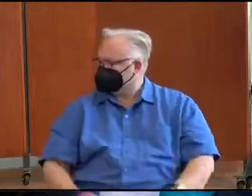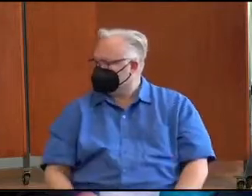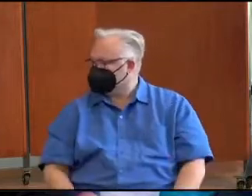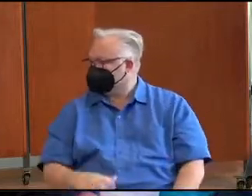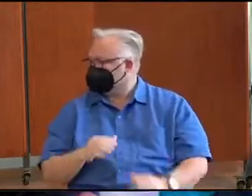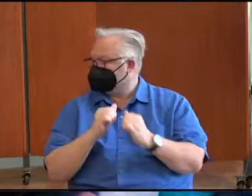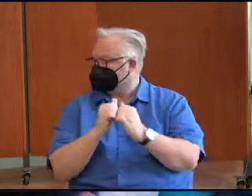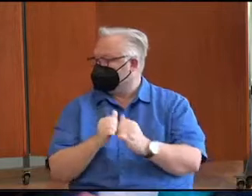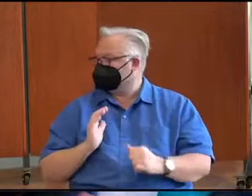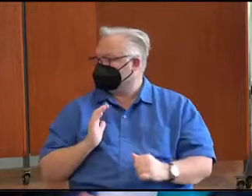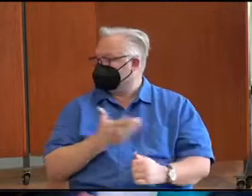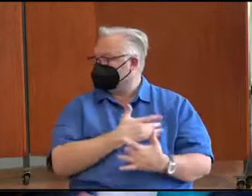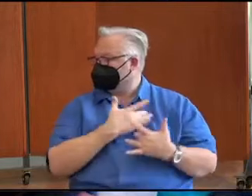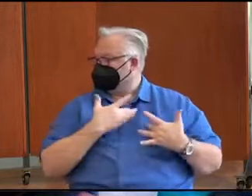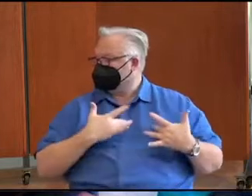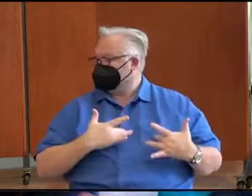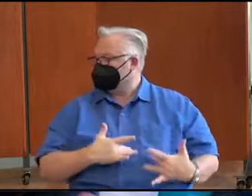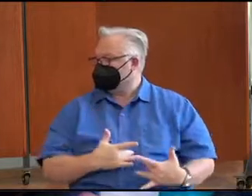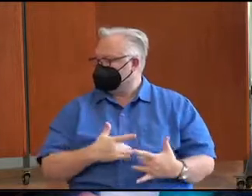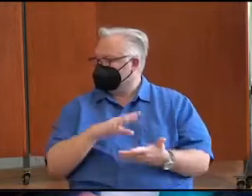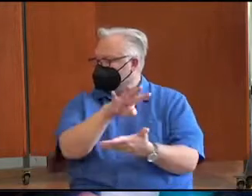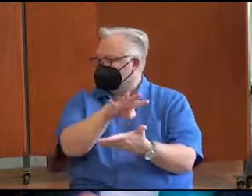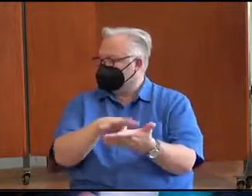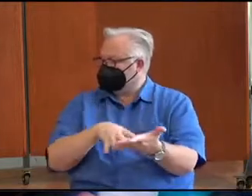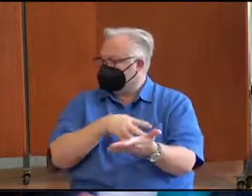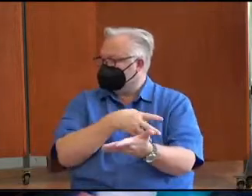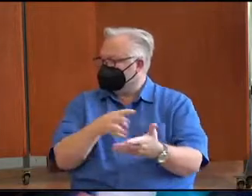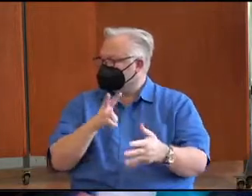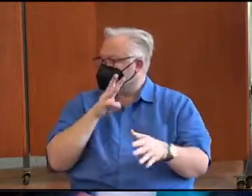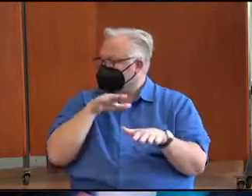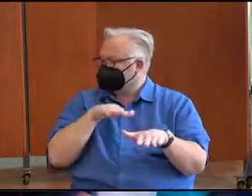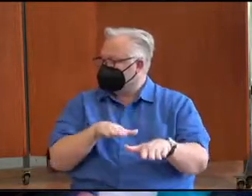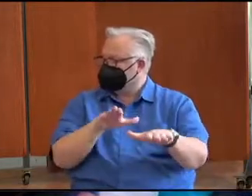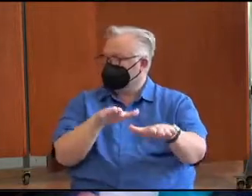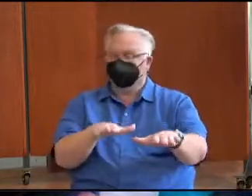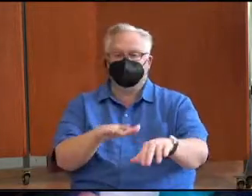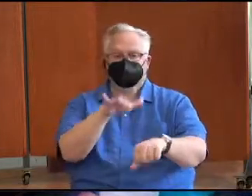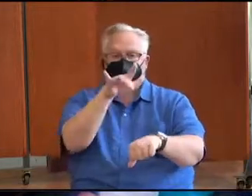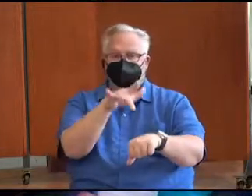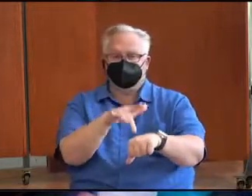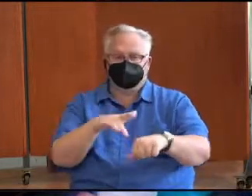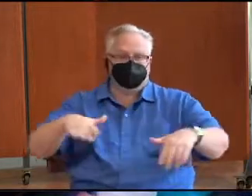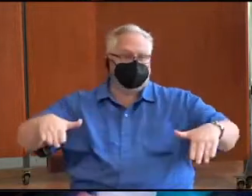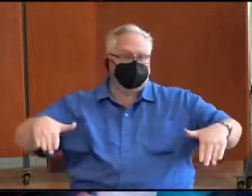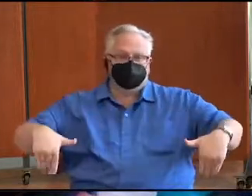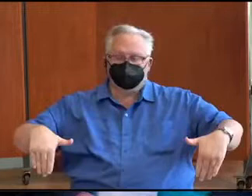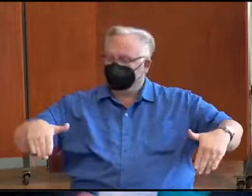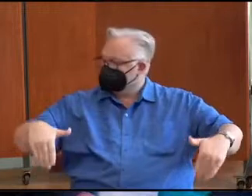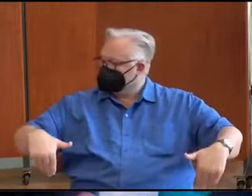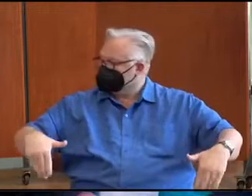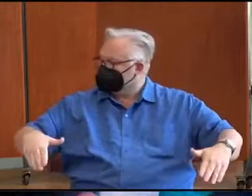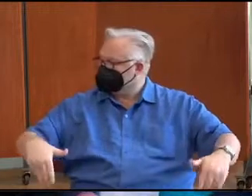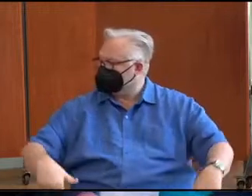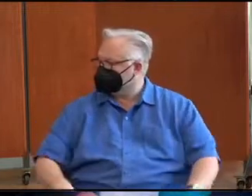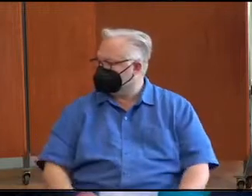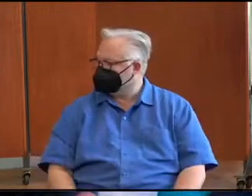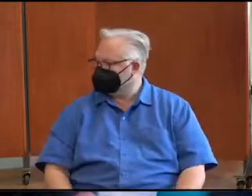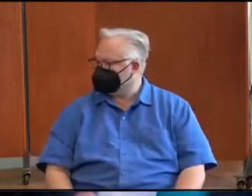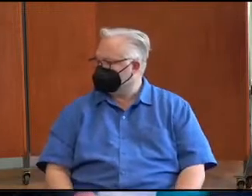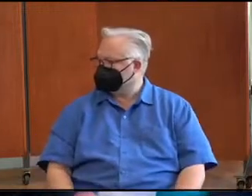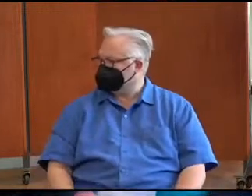And with our hearts we chart the waters never sailed